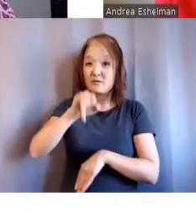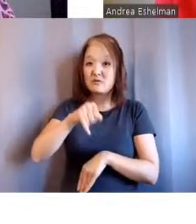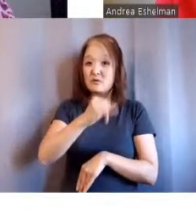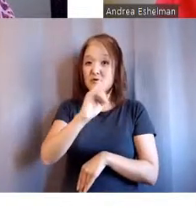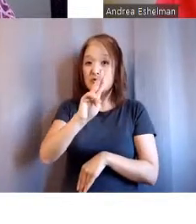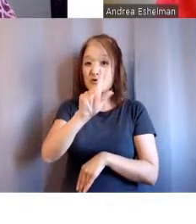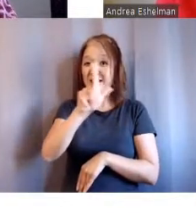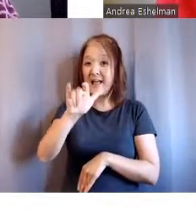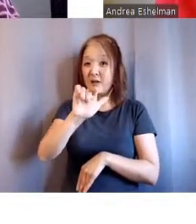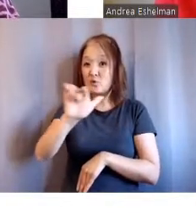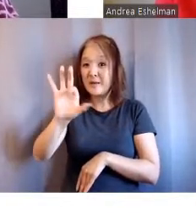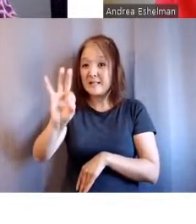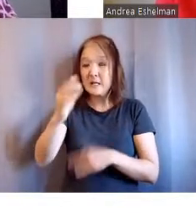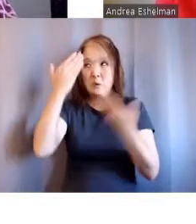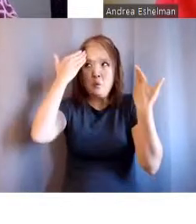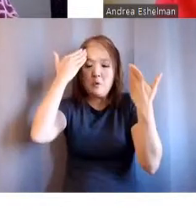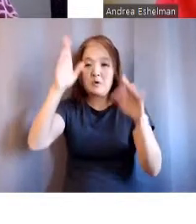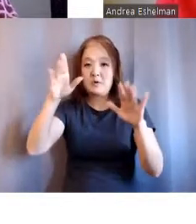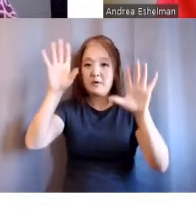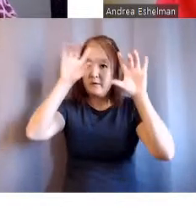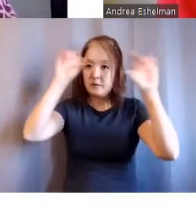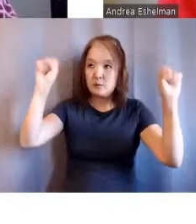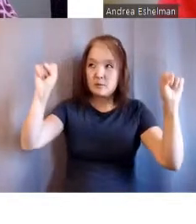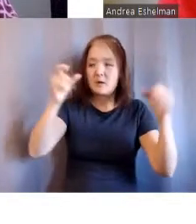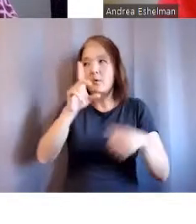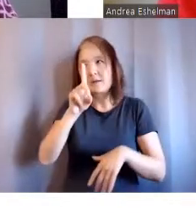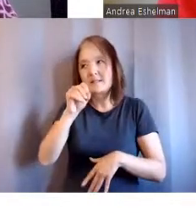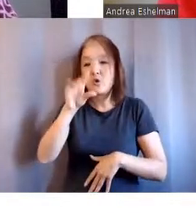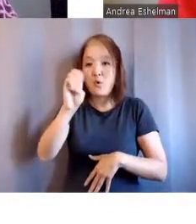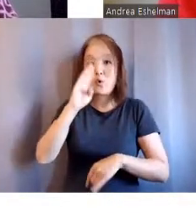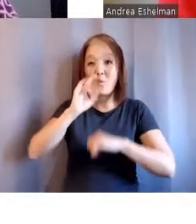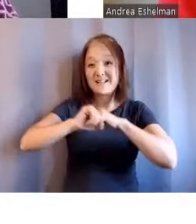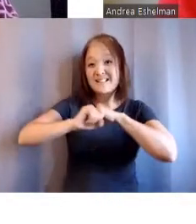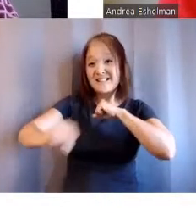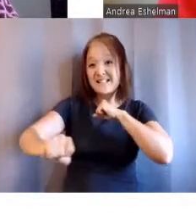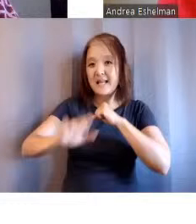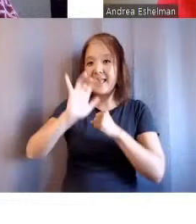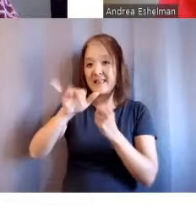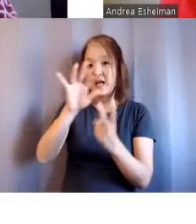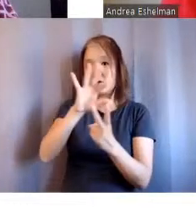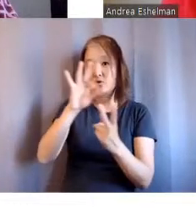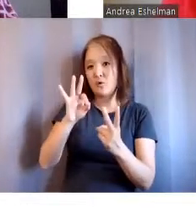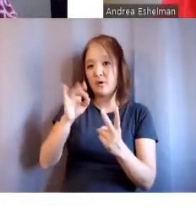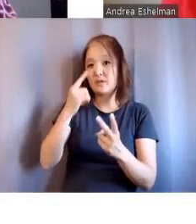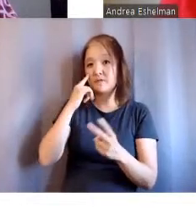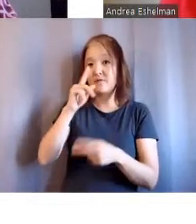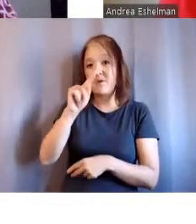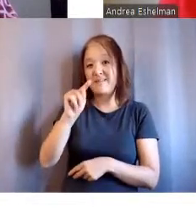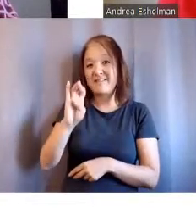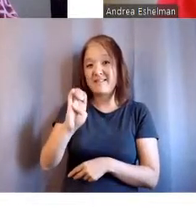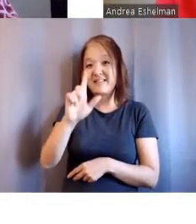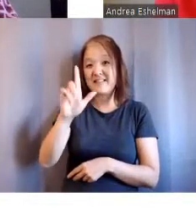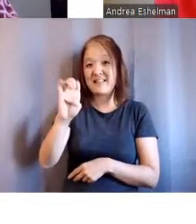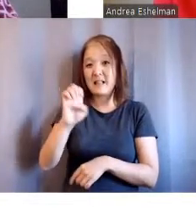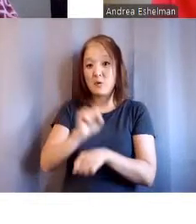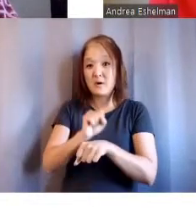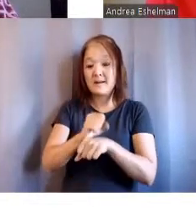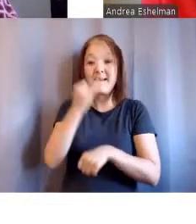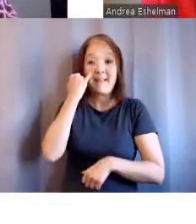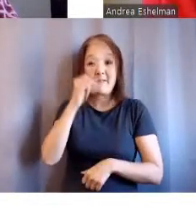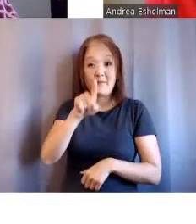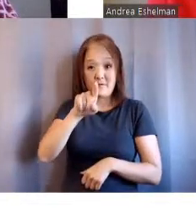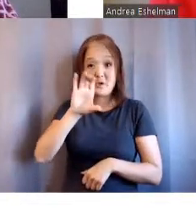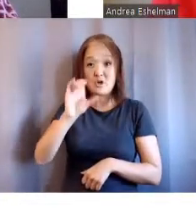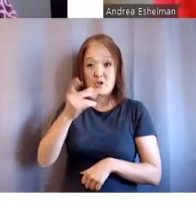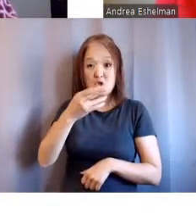the superintendent is going to, or the DOE is going to extend that option to telework. If you are a charter teacher, you should be having